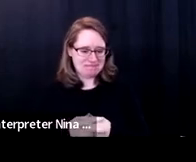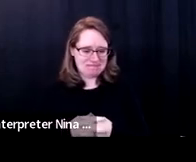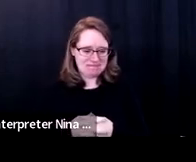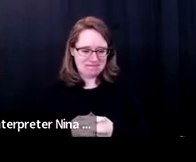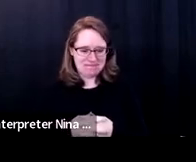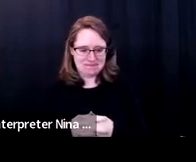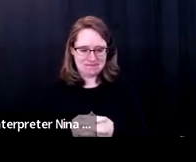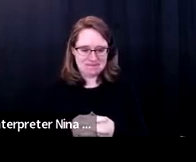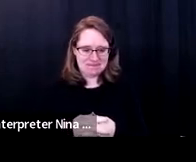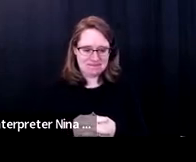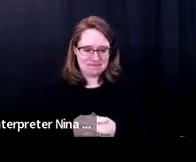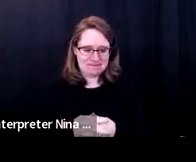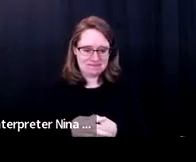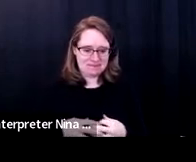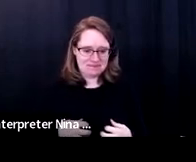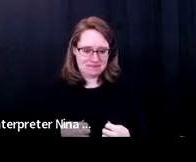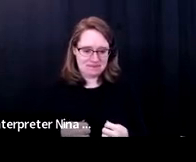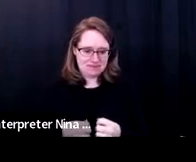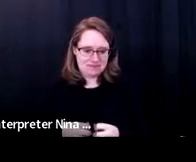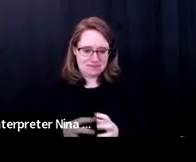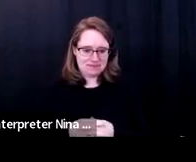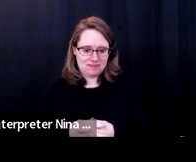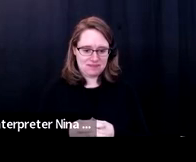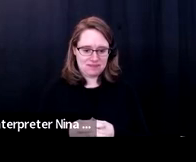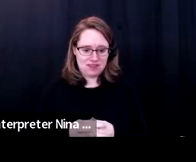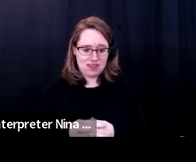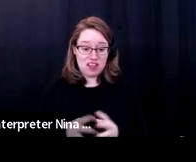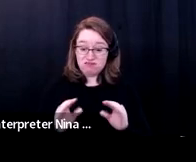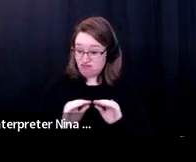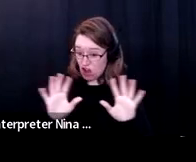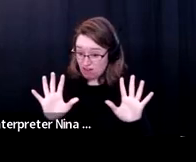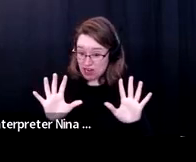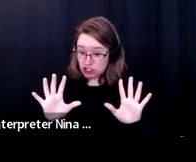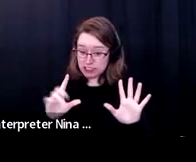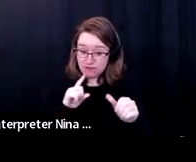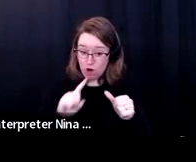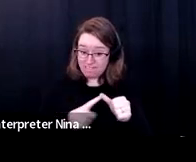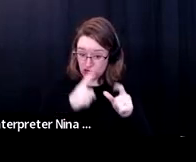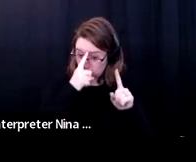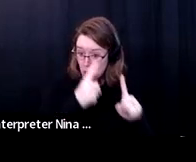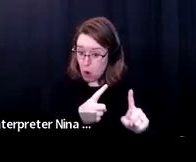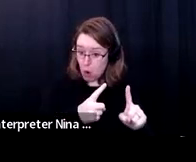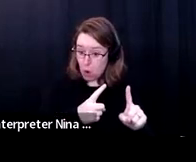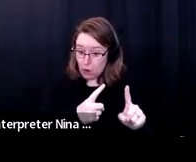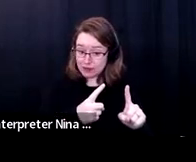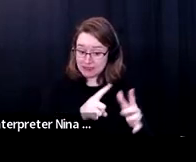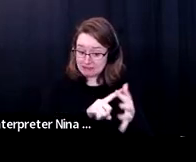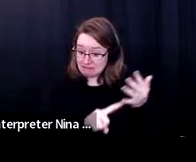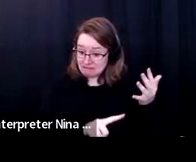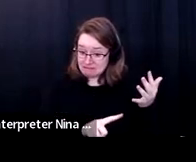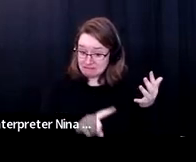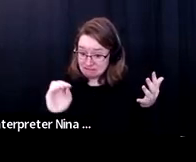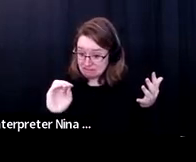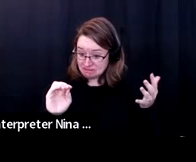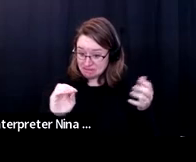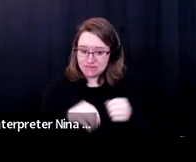And so what I'm asking is if there's questions about the ideas that you see, or if you see ideas